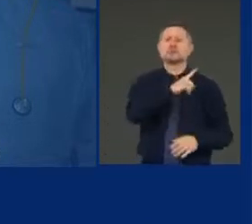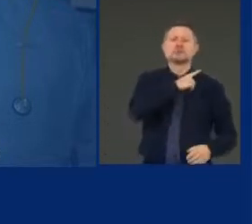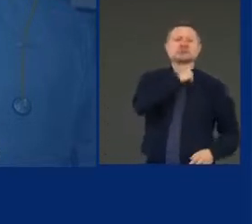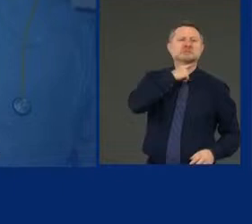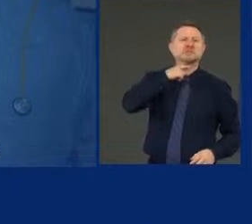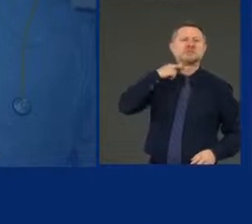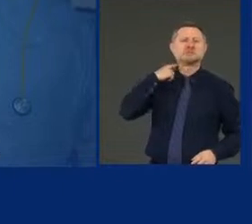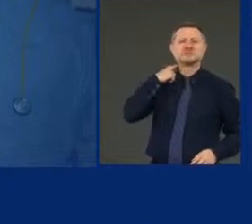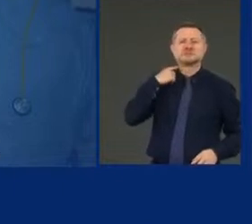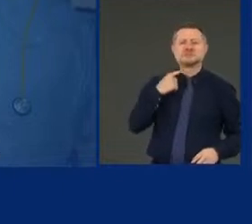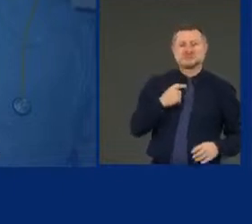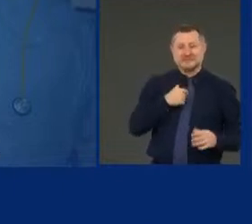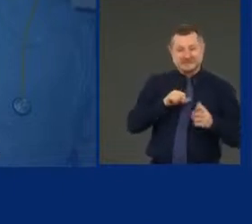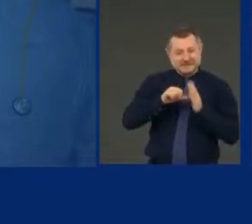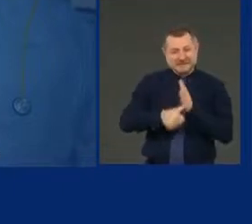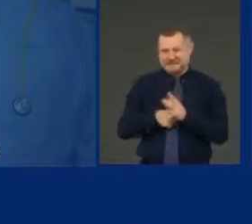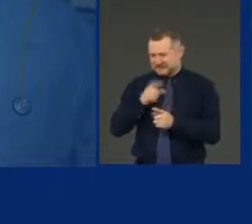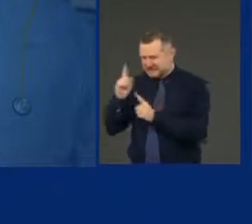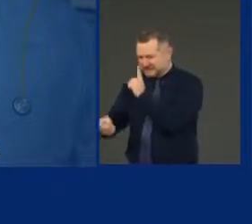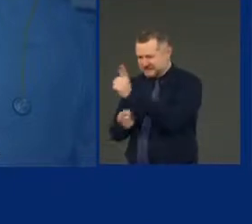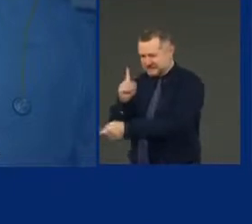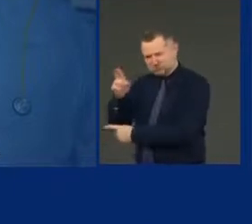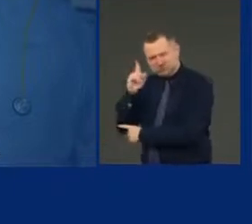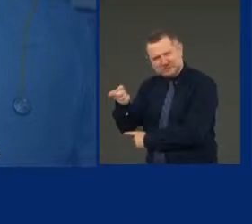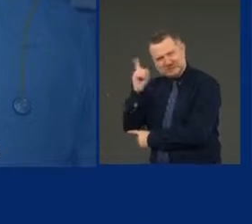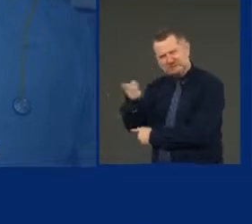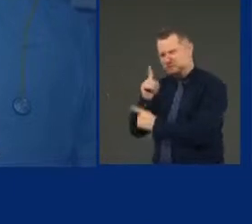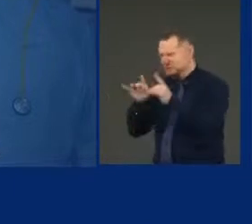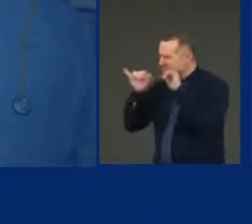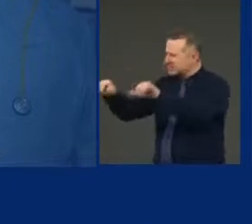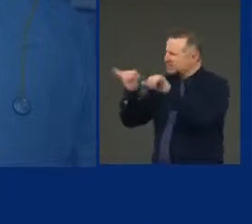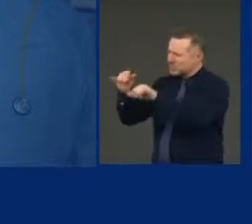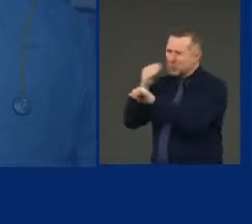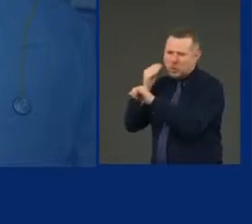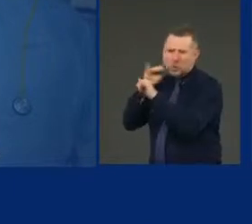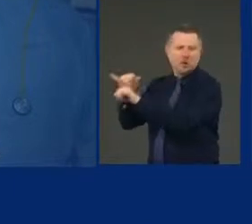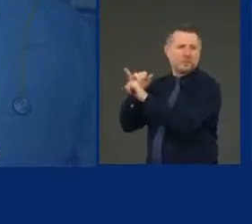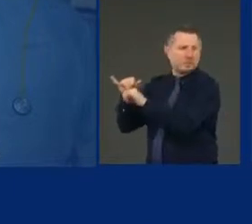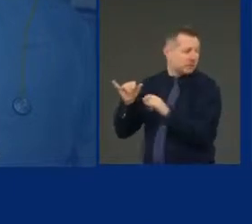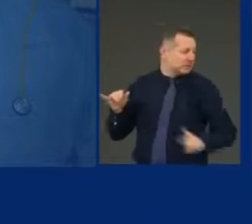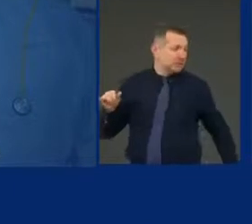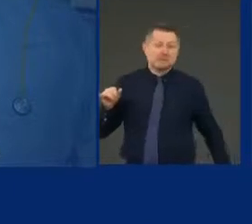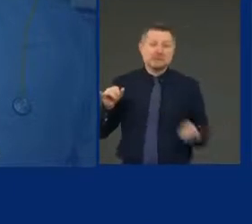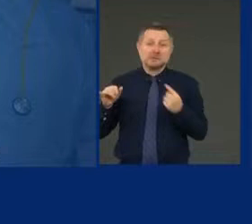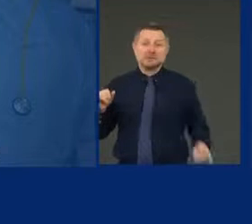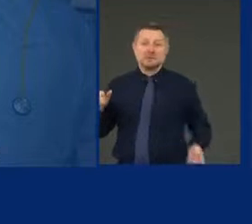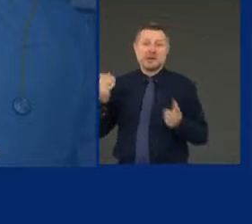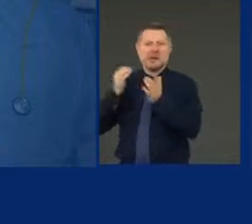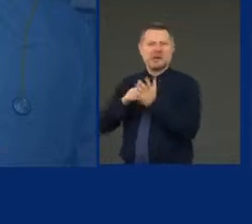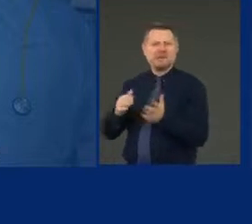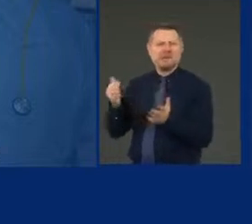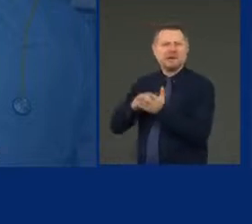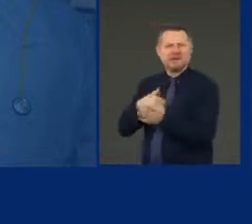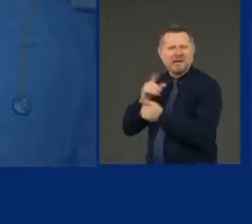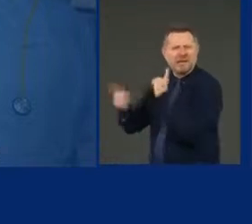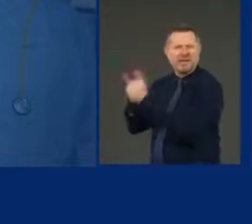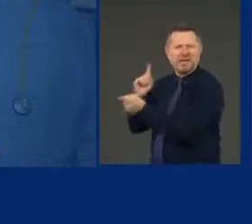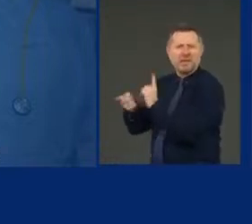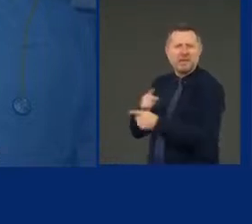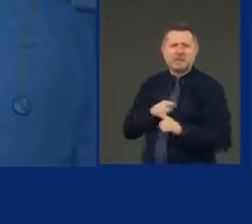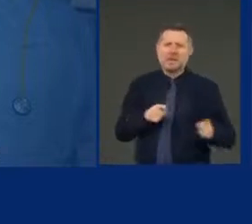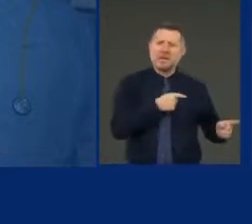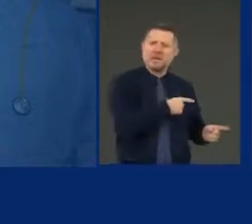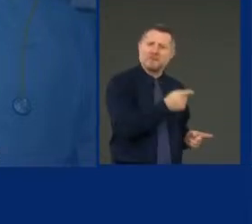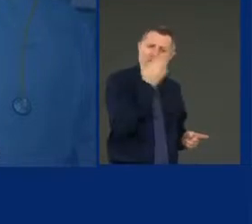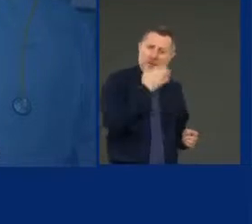risk because I needed people to stay home, so I spoke to the risk, but then despite the risk,